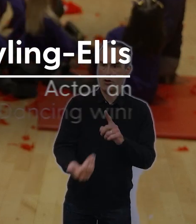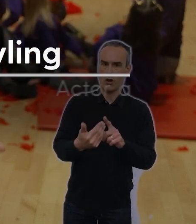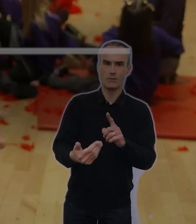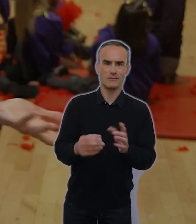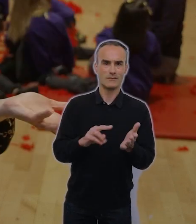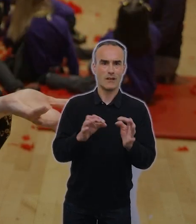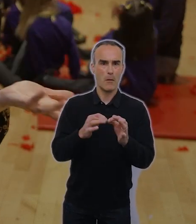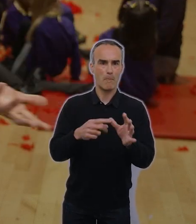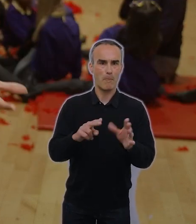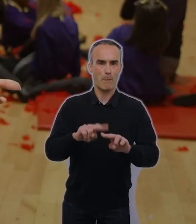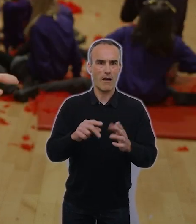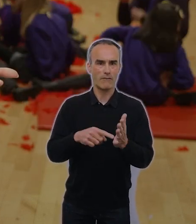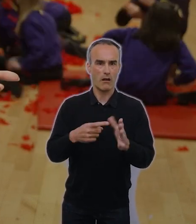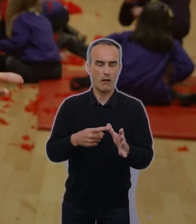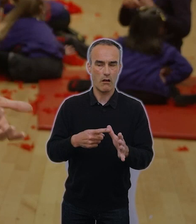BAFTAs in the first place.